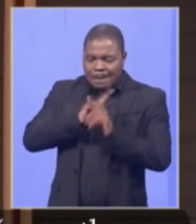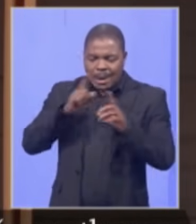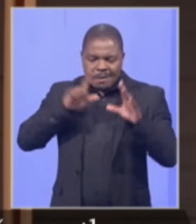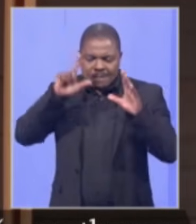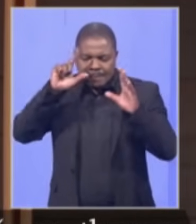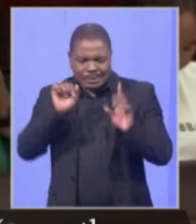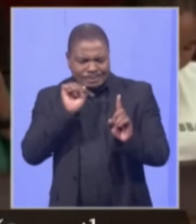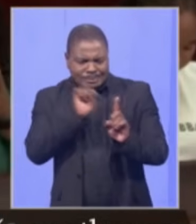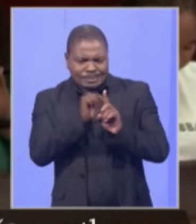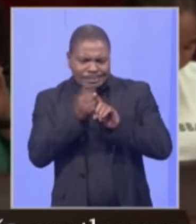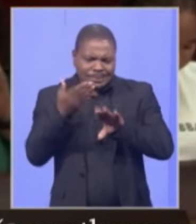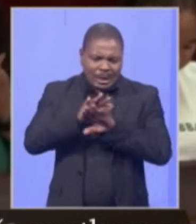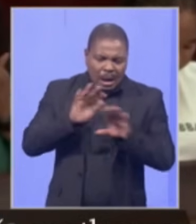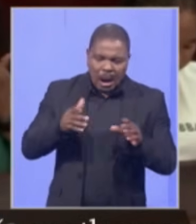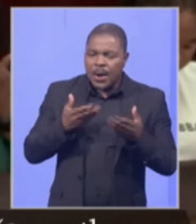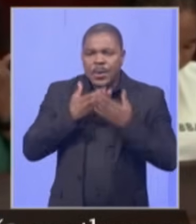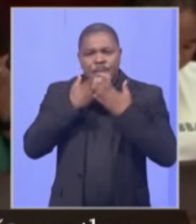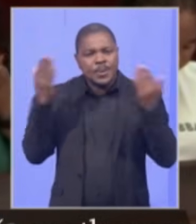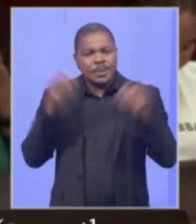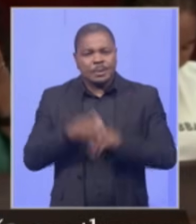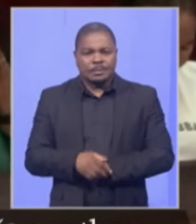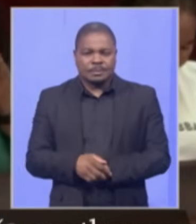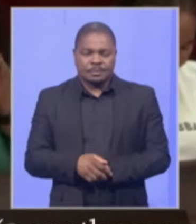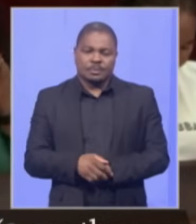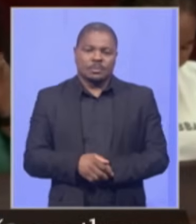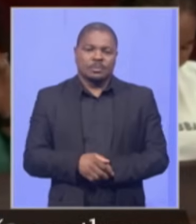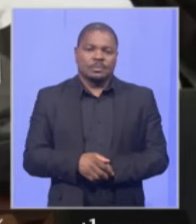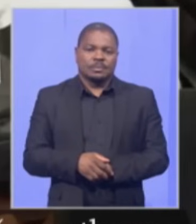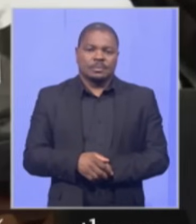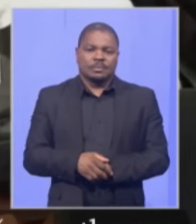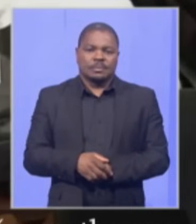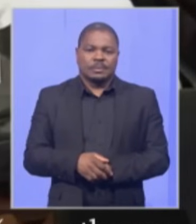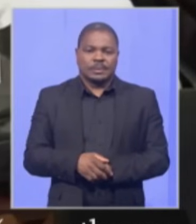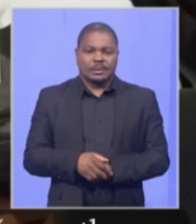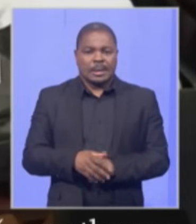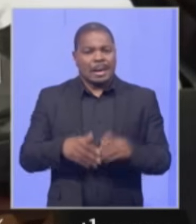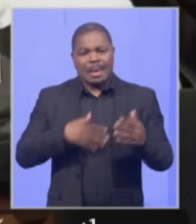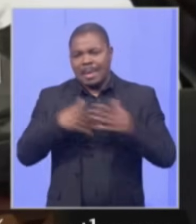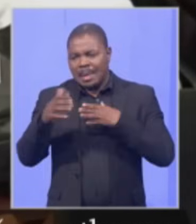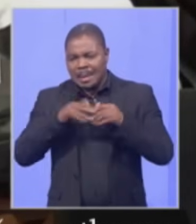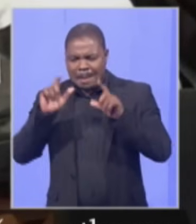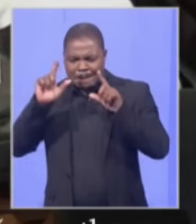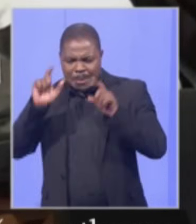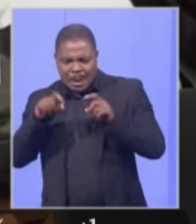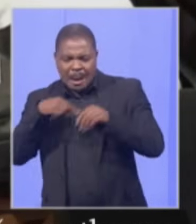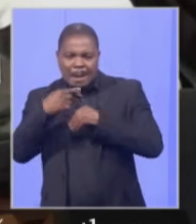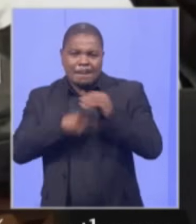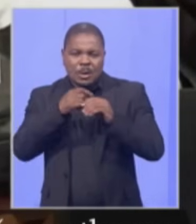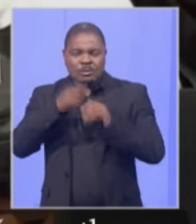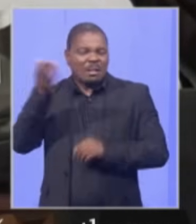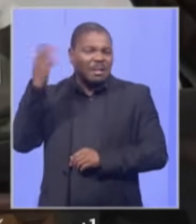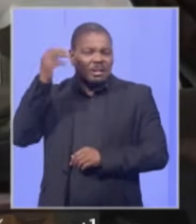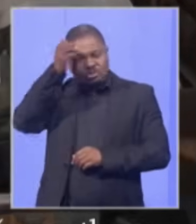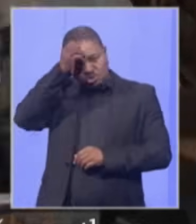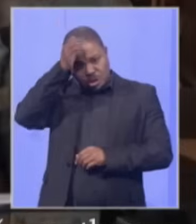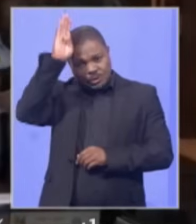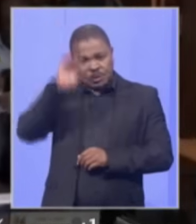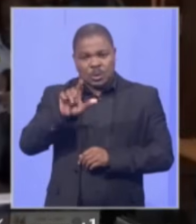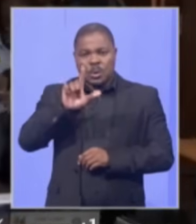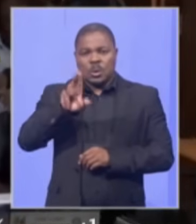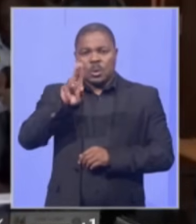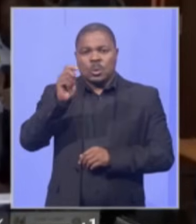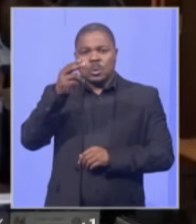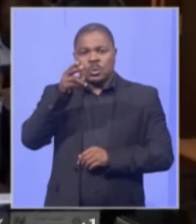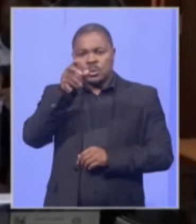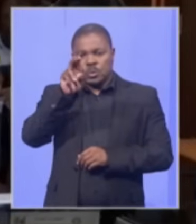Luthuli. I also attempted to trace my any photographs relating to the late Chief Albert Luthuli, as none